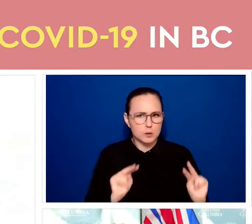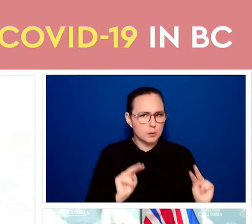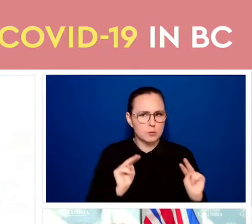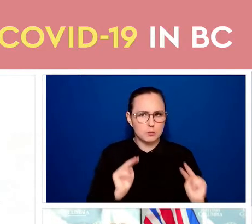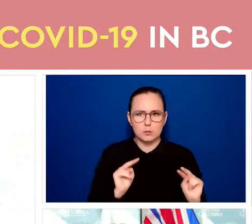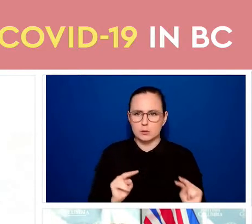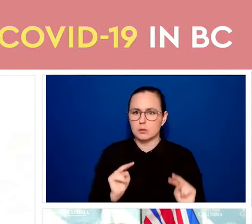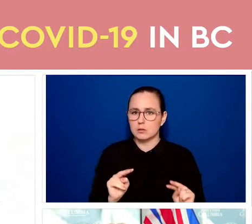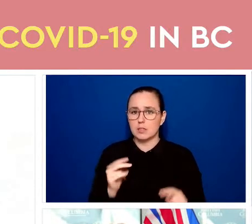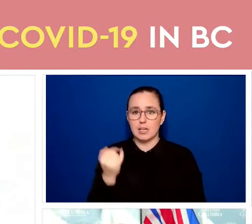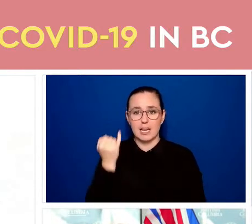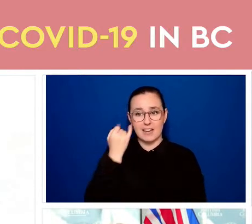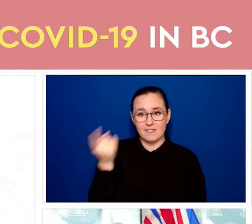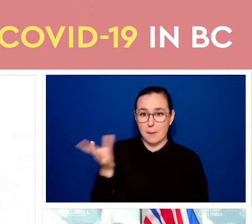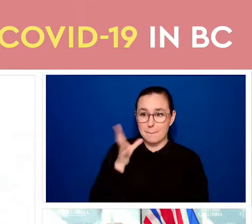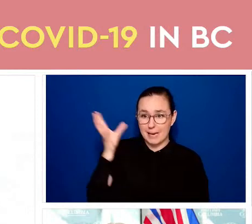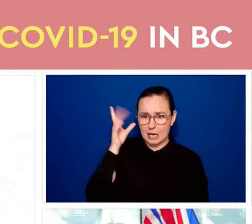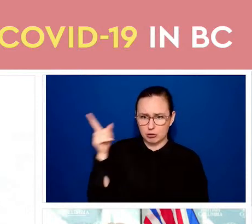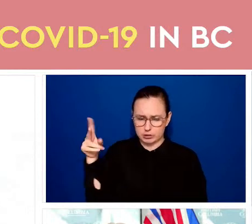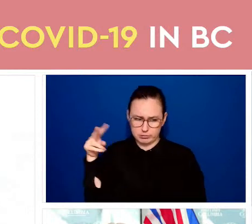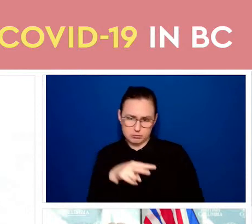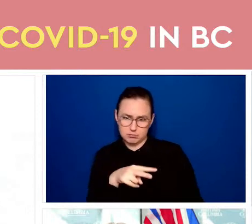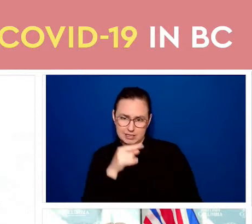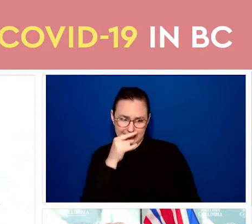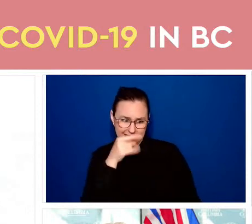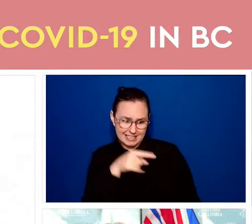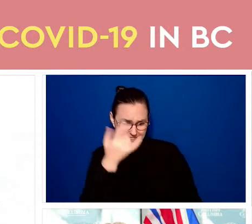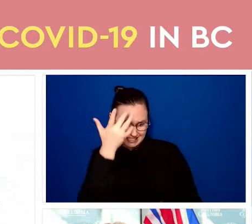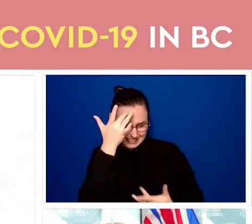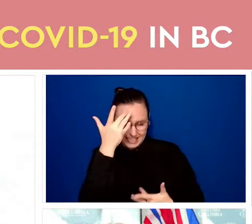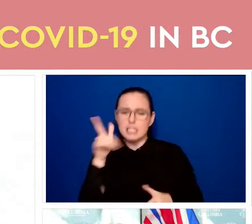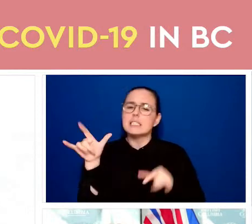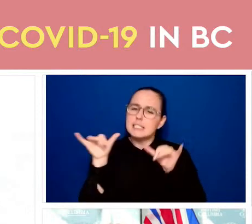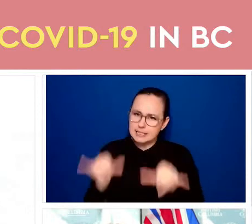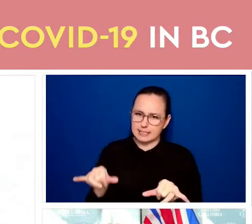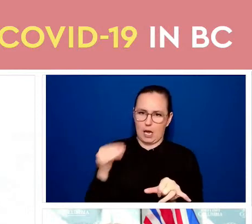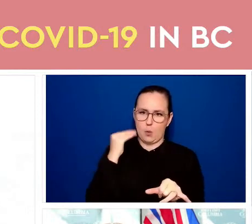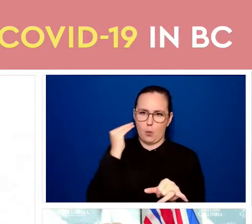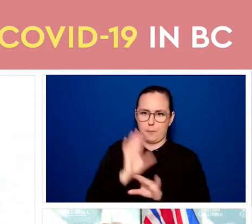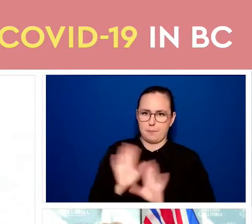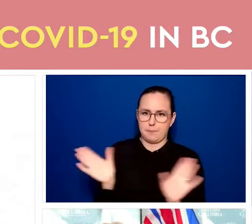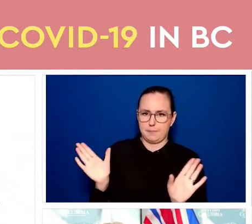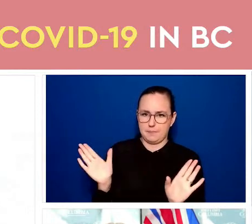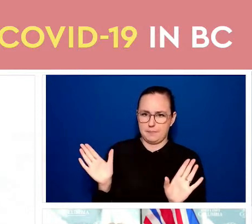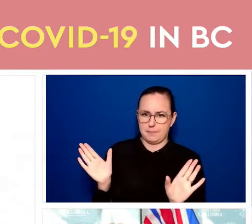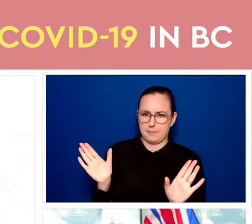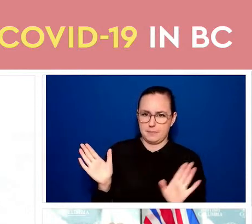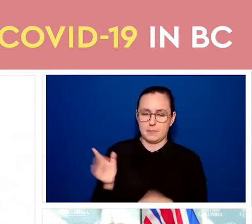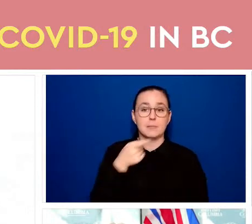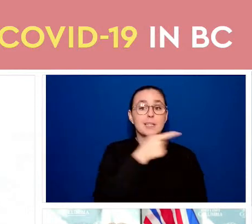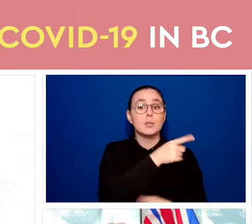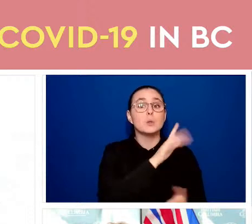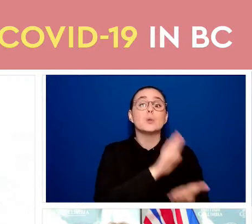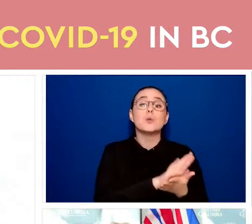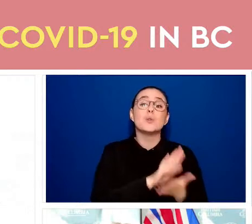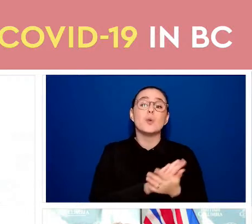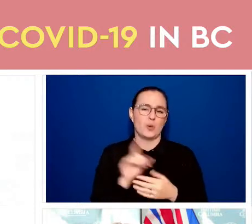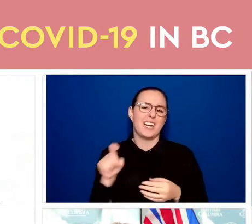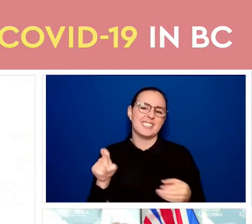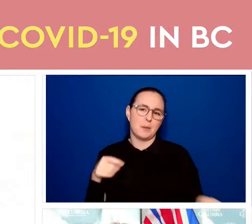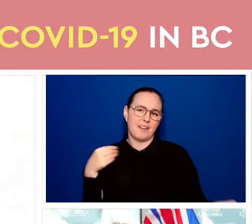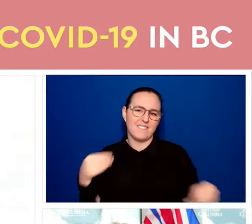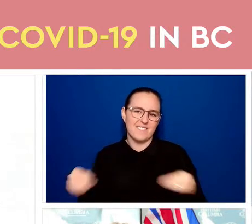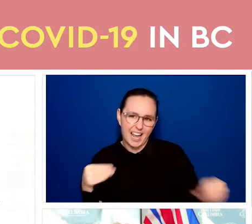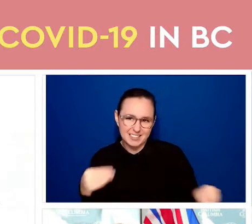well right now. And that means flexibility. It means flexibility in our school community and flexibility in our workplace and